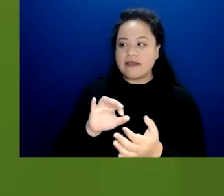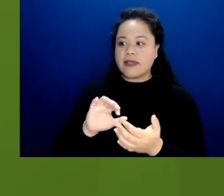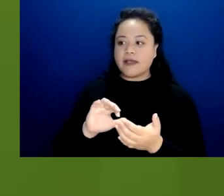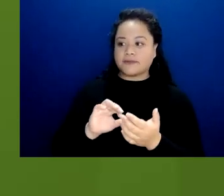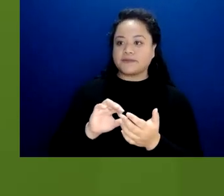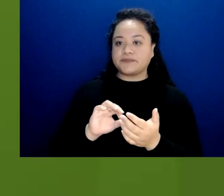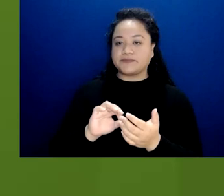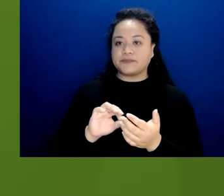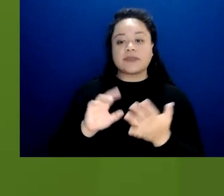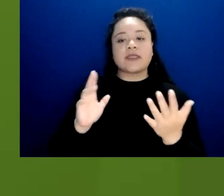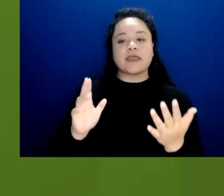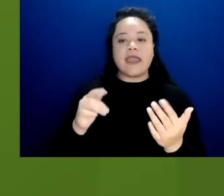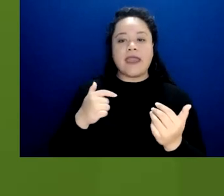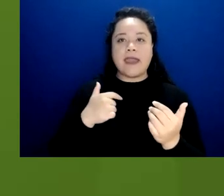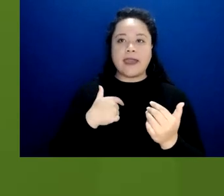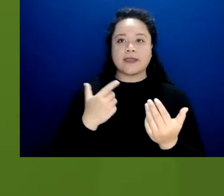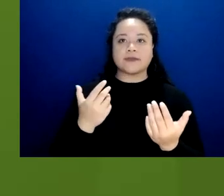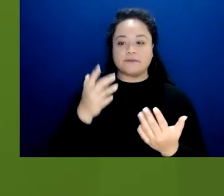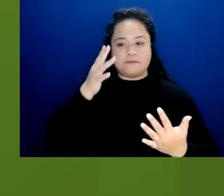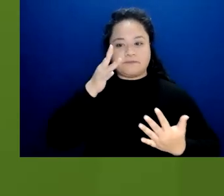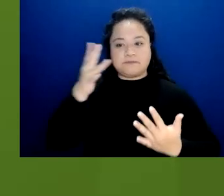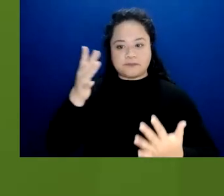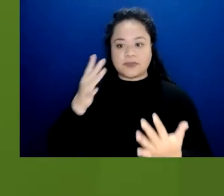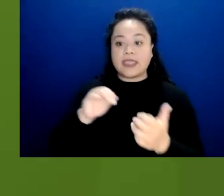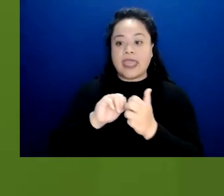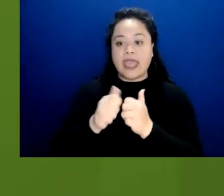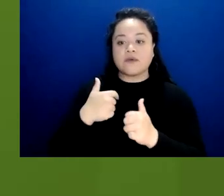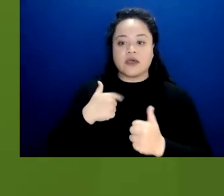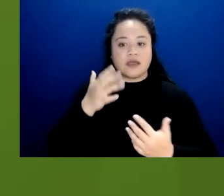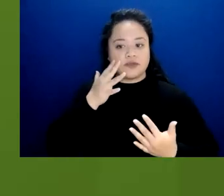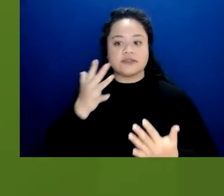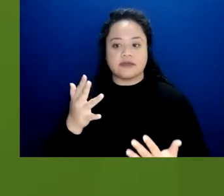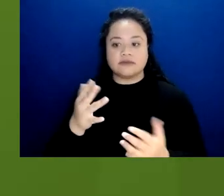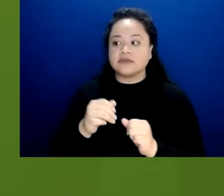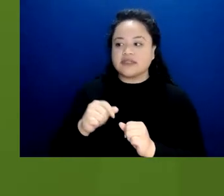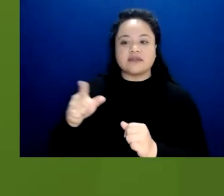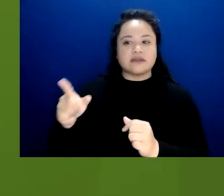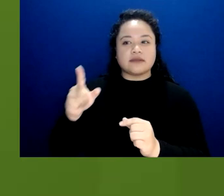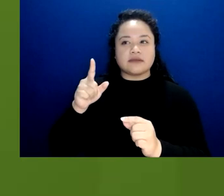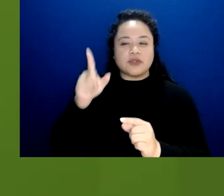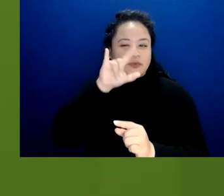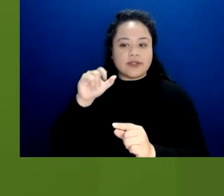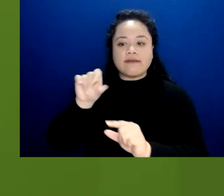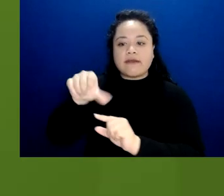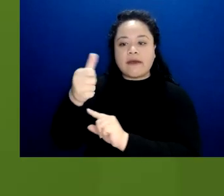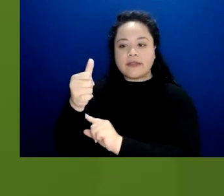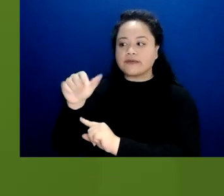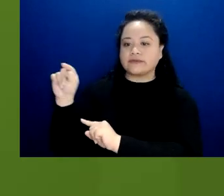are more funny, to put other men and boys down. And so I think that all of